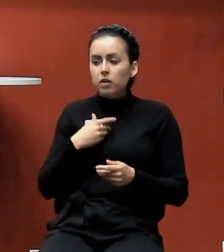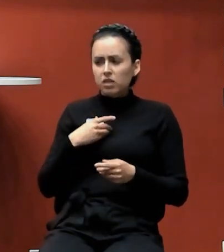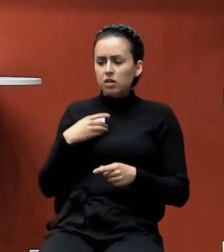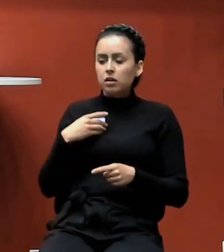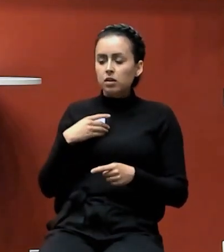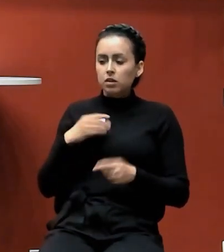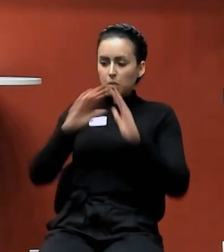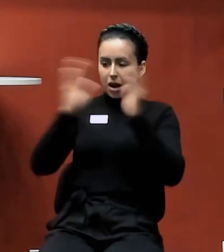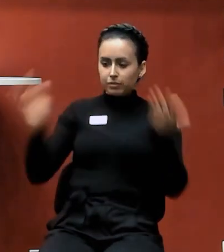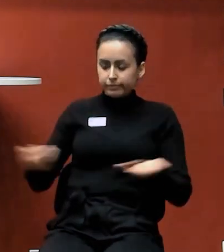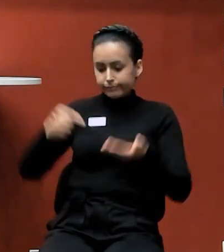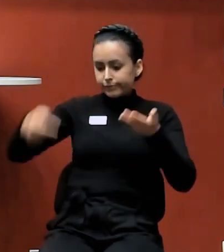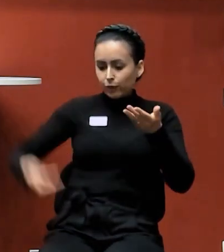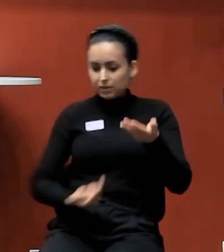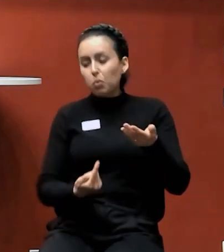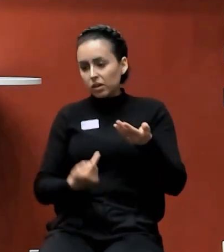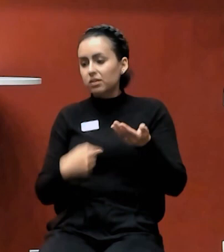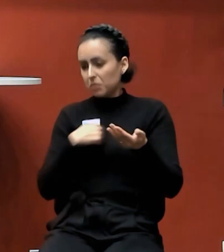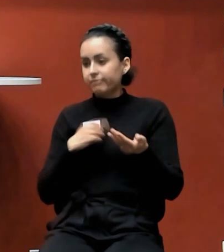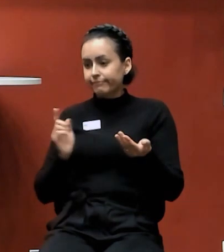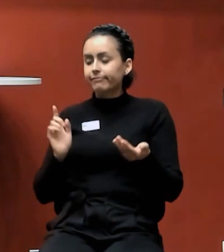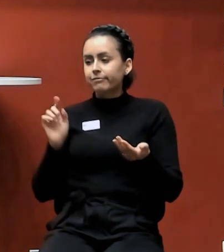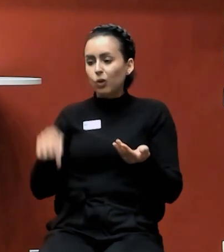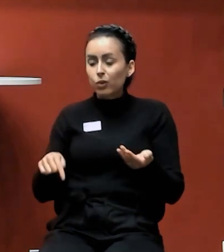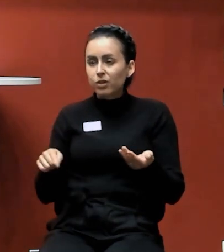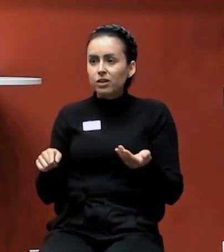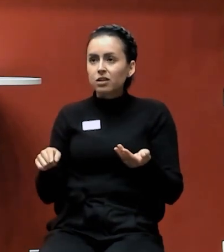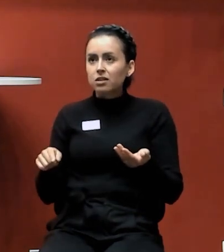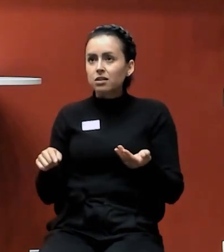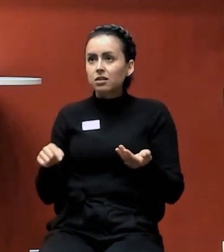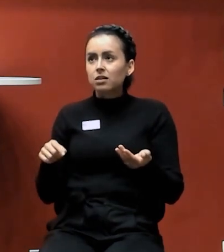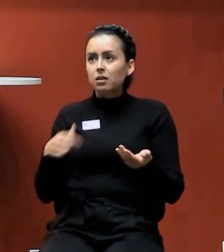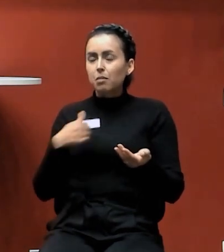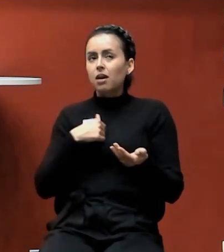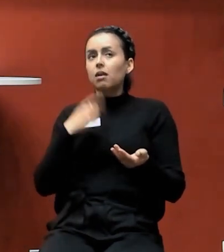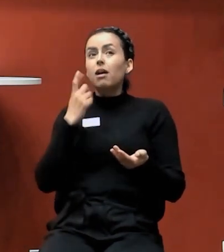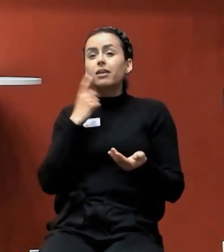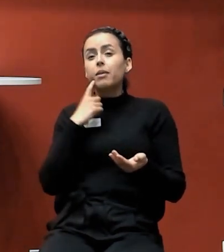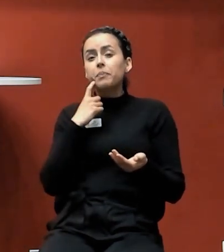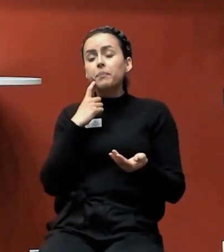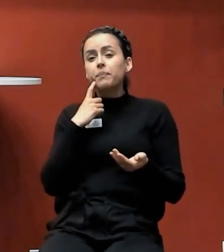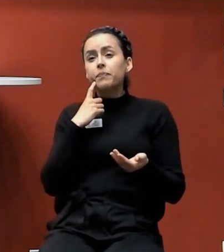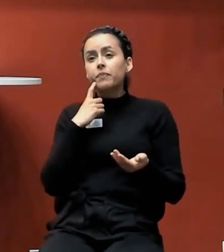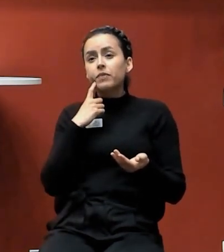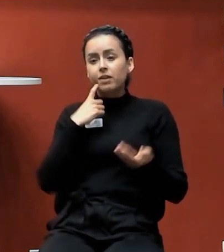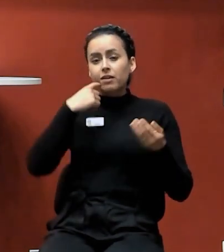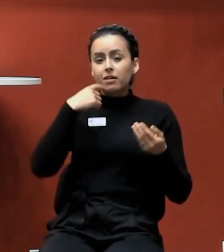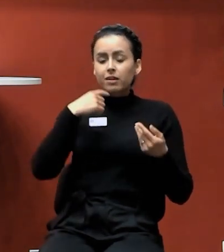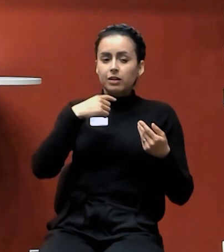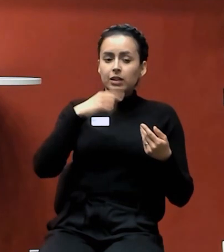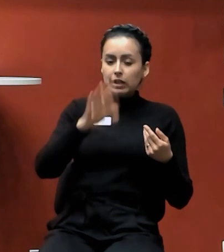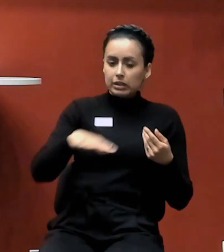other side of the world where I come from, I think I've always been trying to tell the children I work with